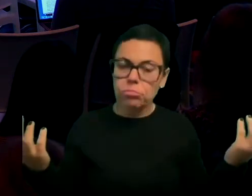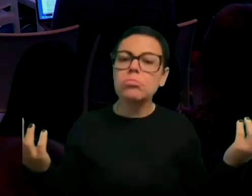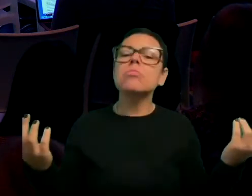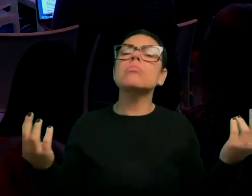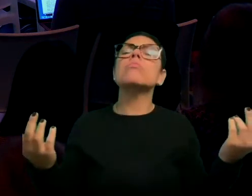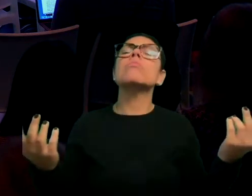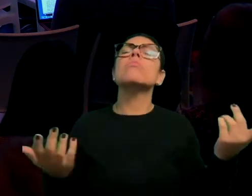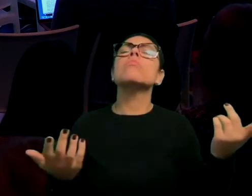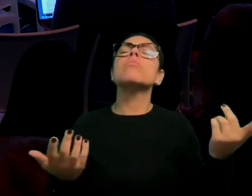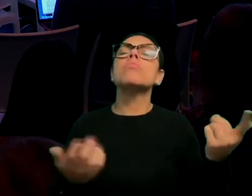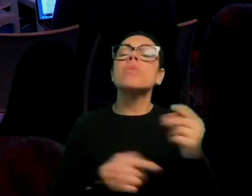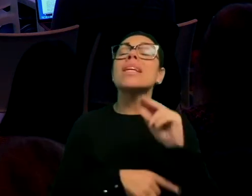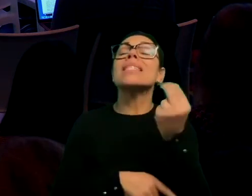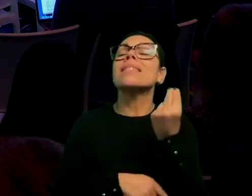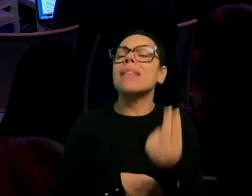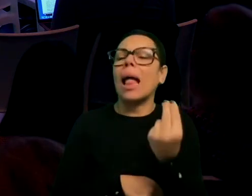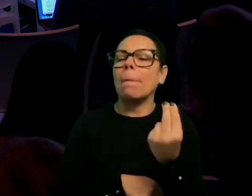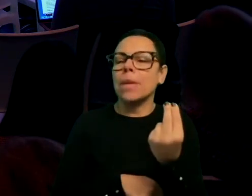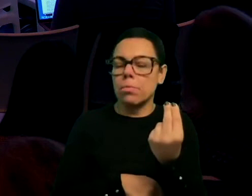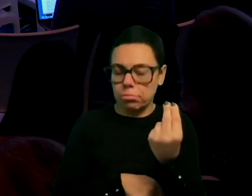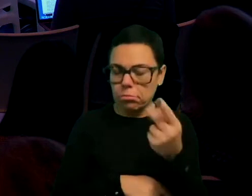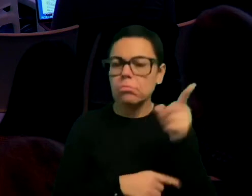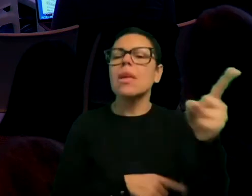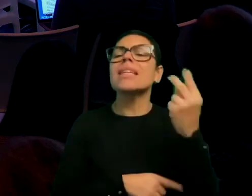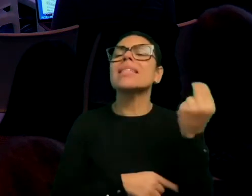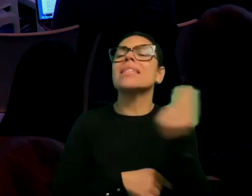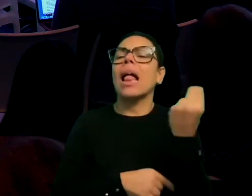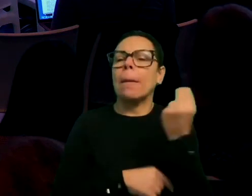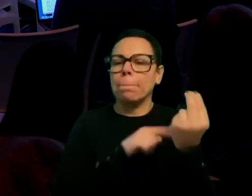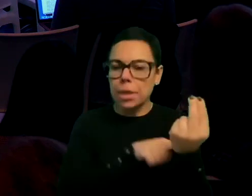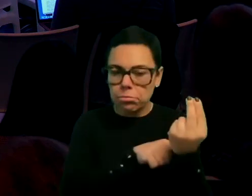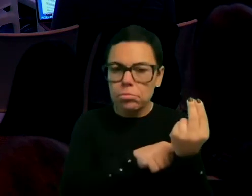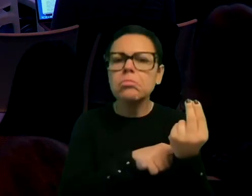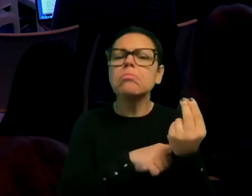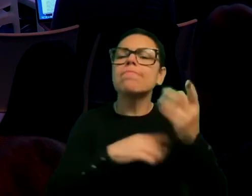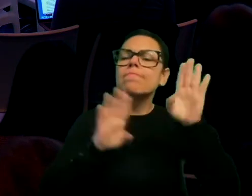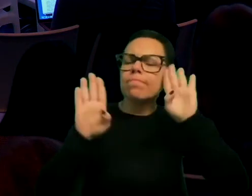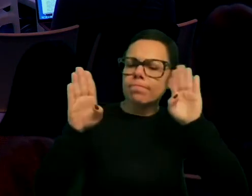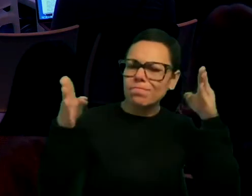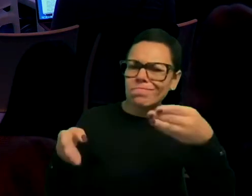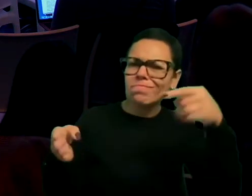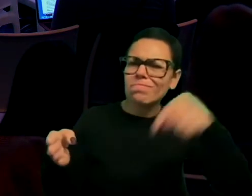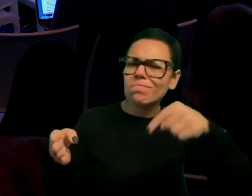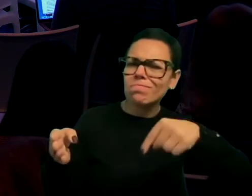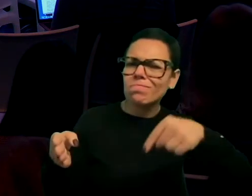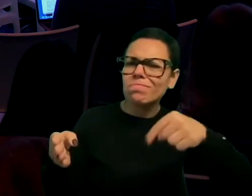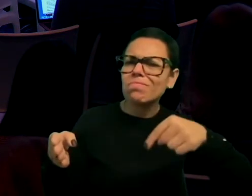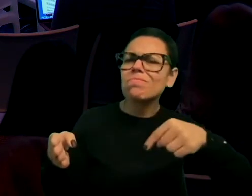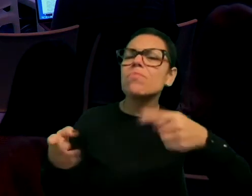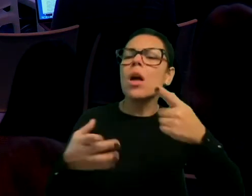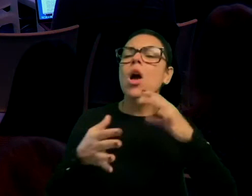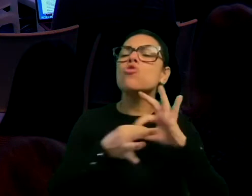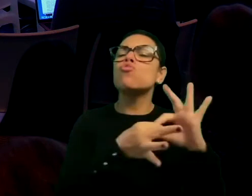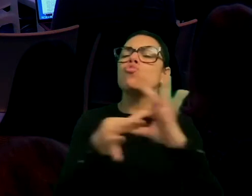the Agency for Public Procurement also had to do a gender-responsive budget objective, and so they decided,